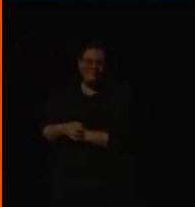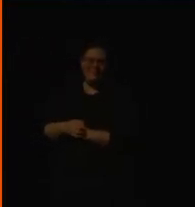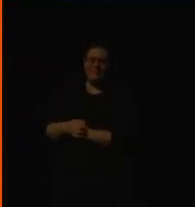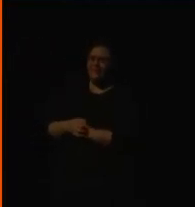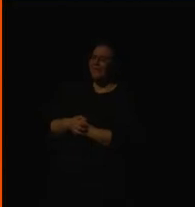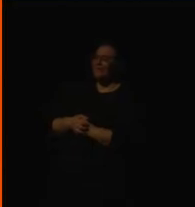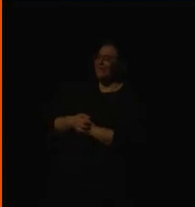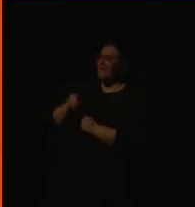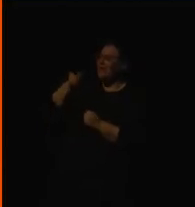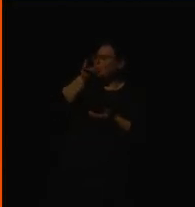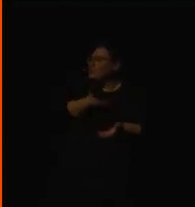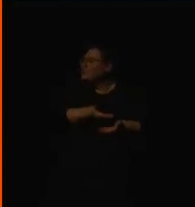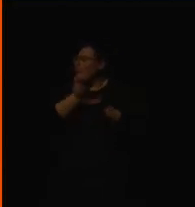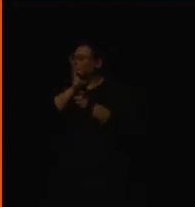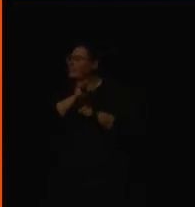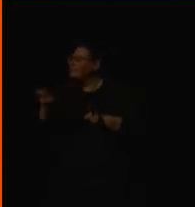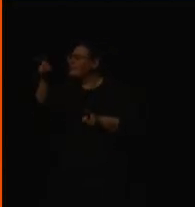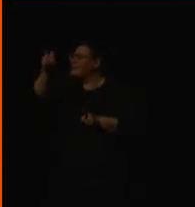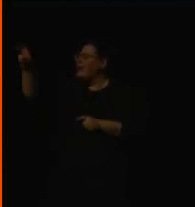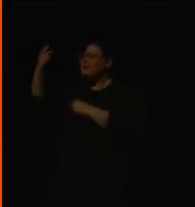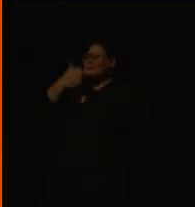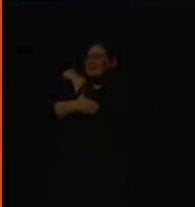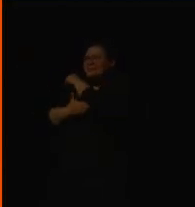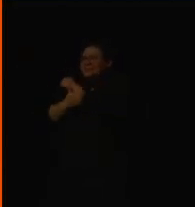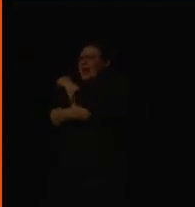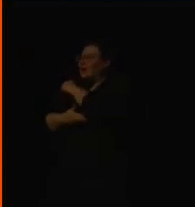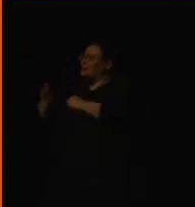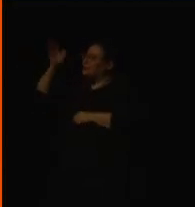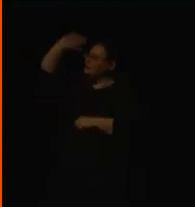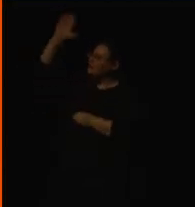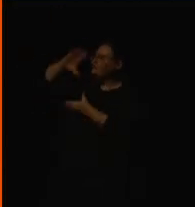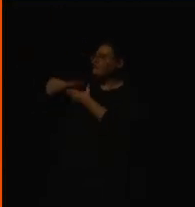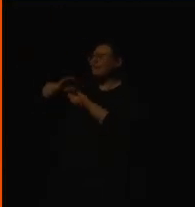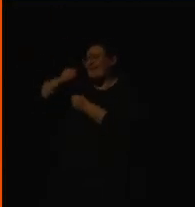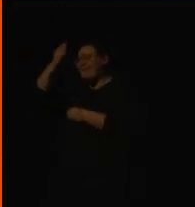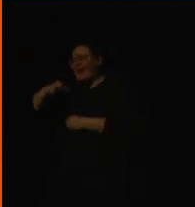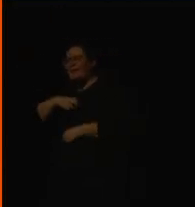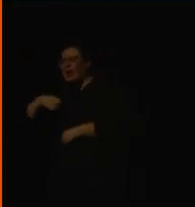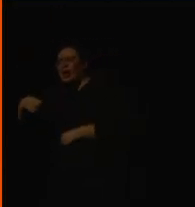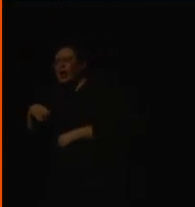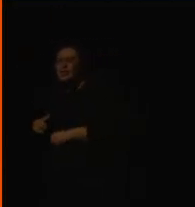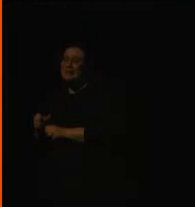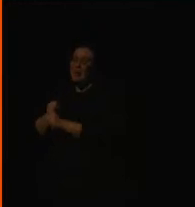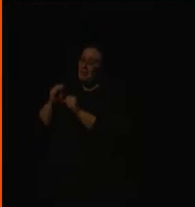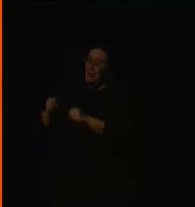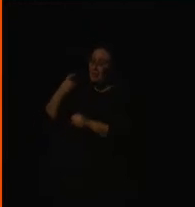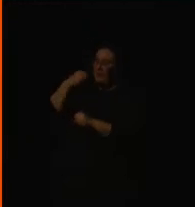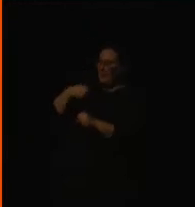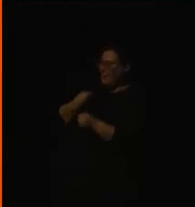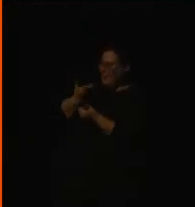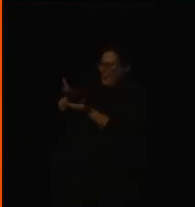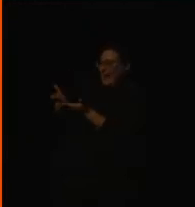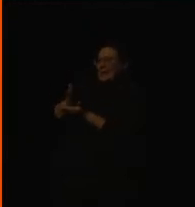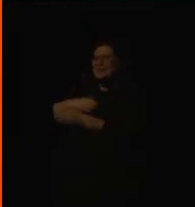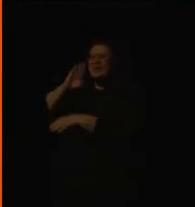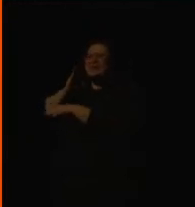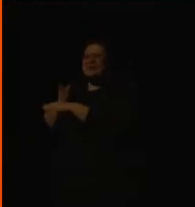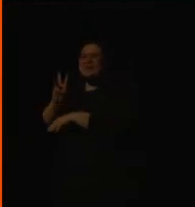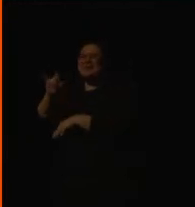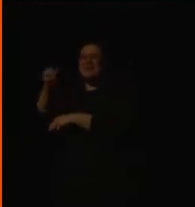brought me across the country to testify in front of Congress. Made it possible for me to be there for the birth of our daughter